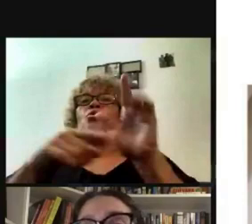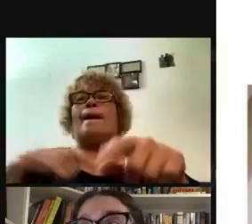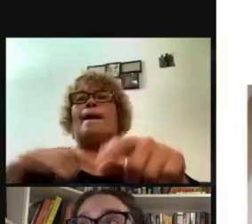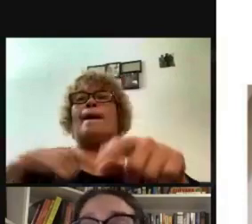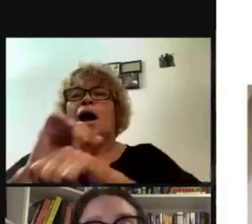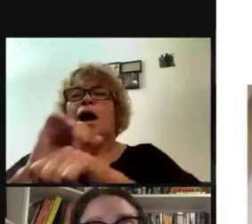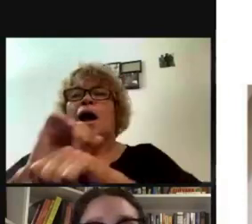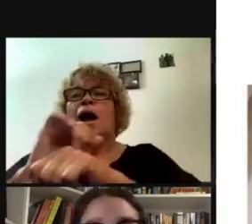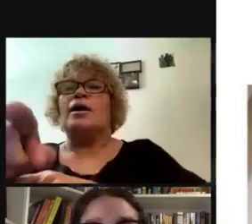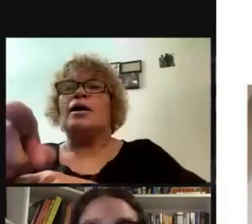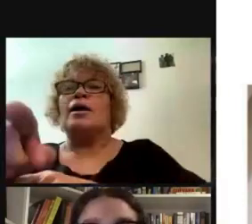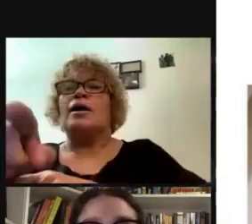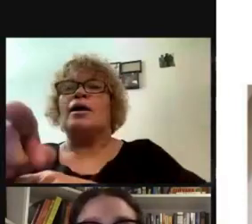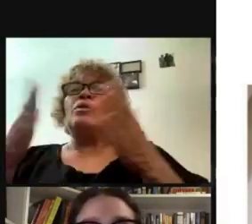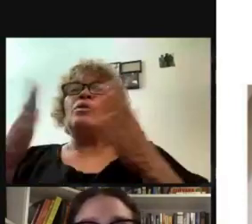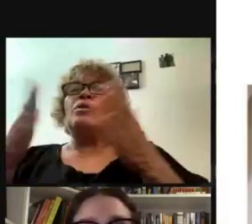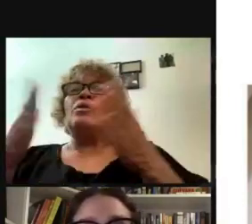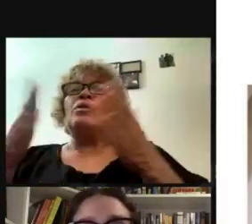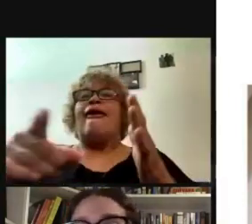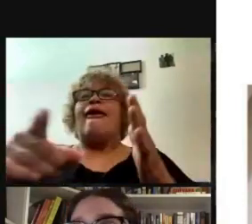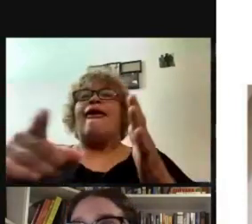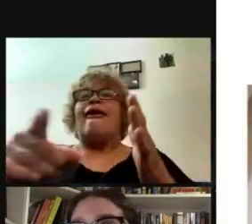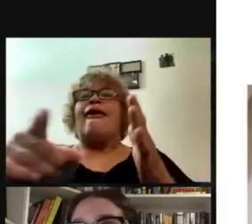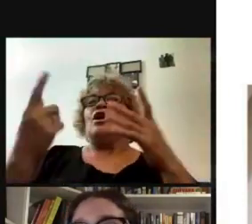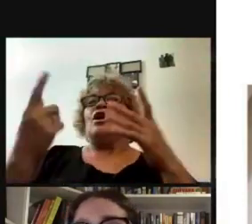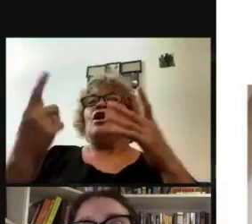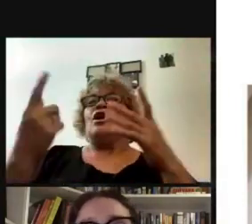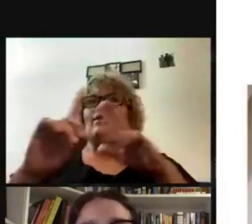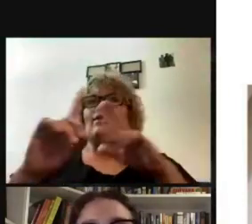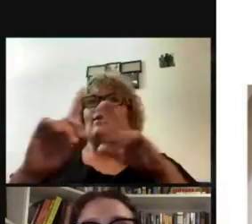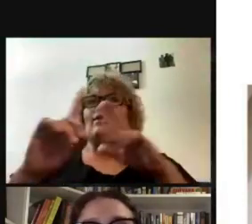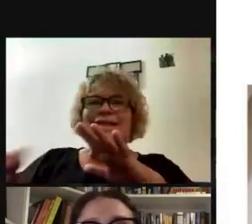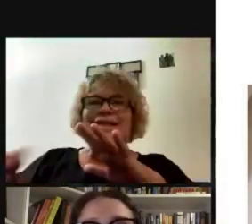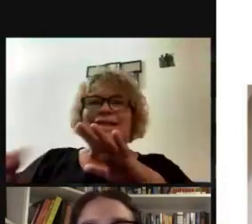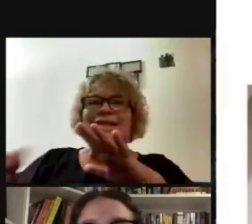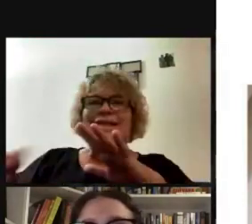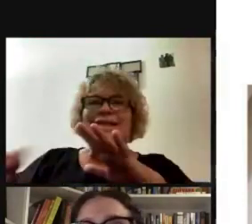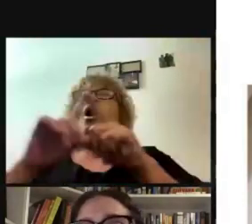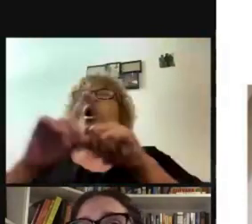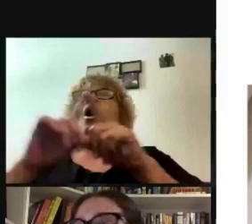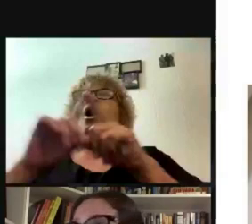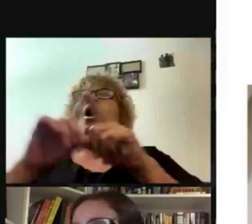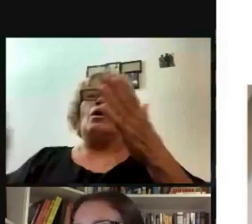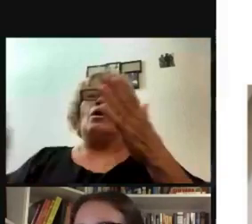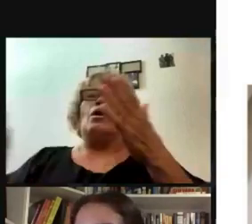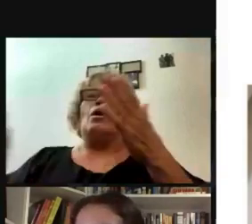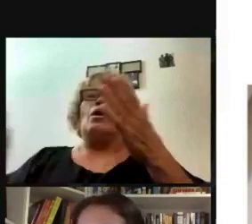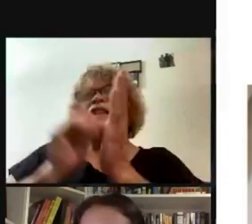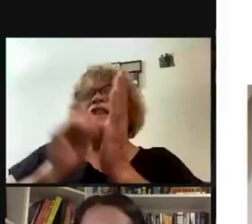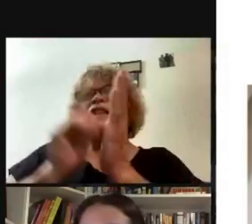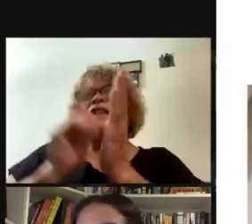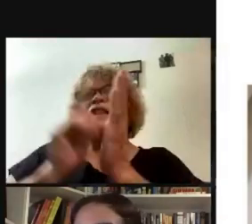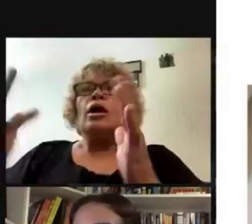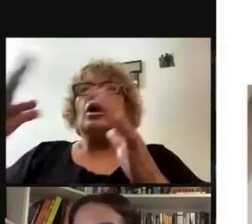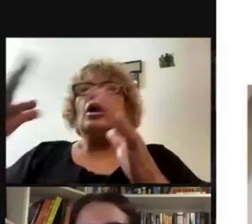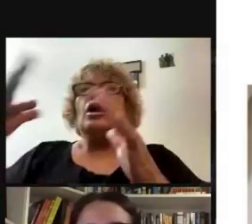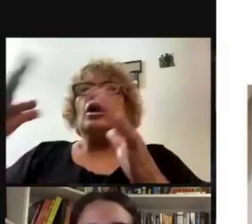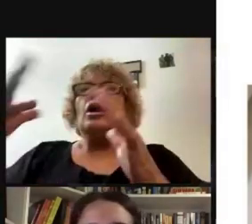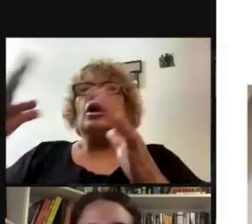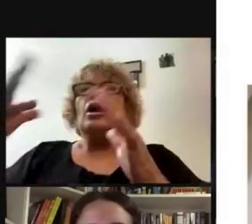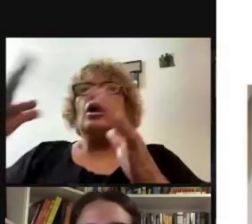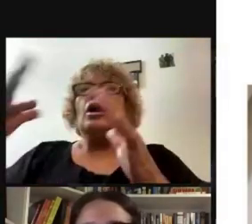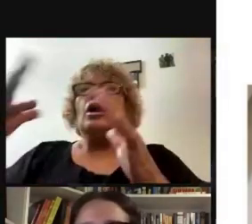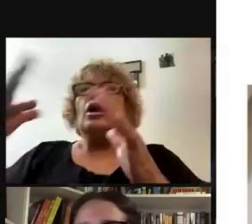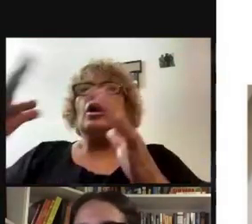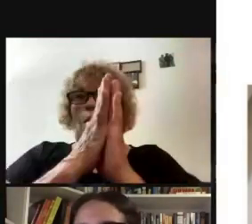they escaped the institution and also brought legal suits. So institutional records like this, so this